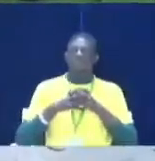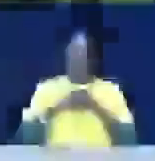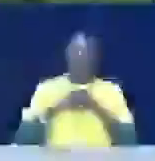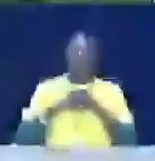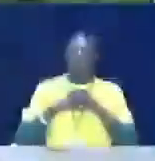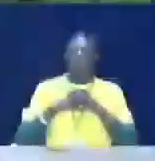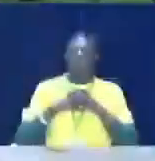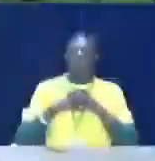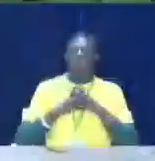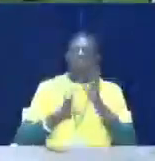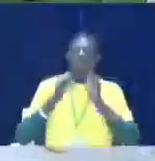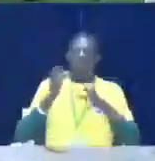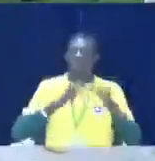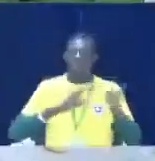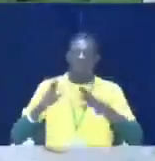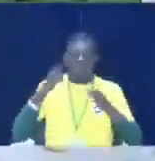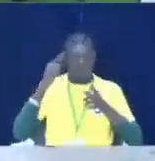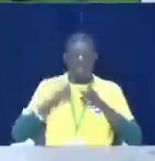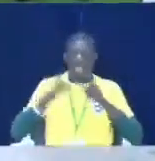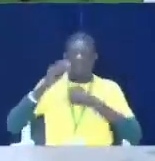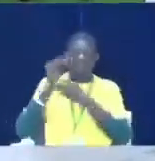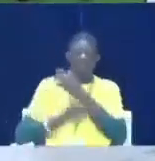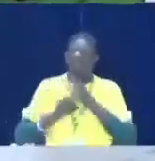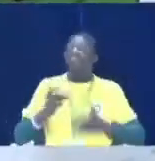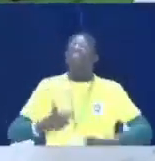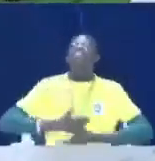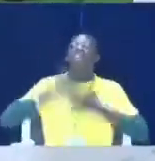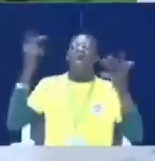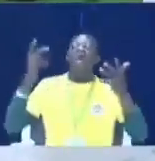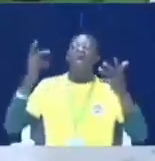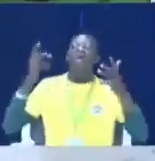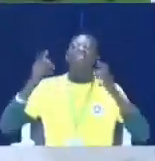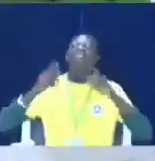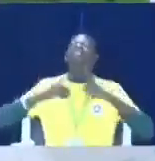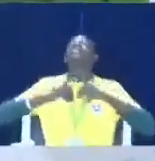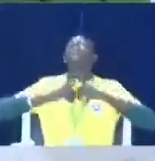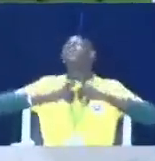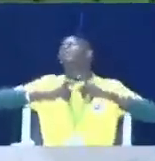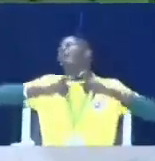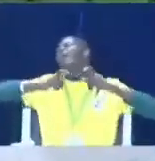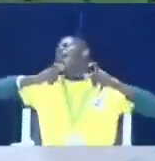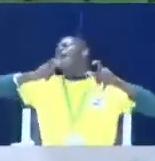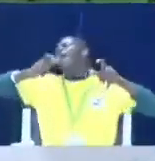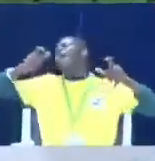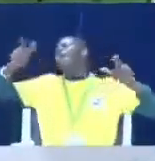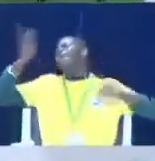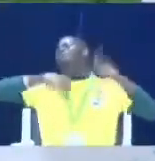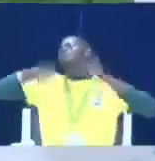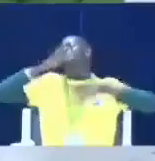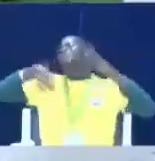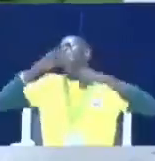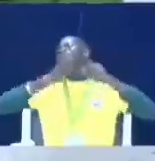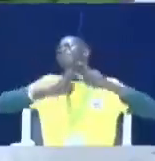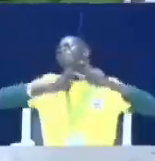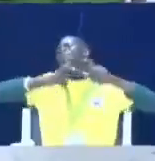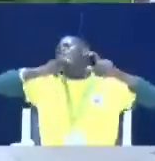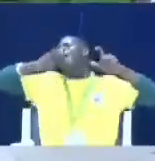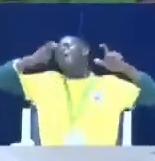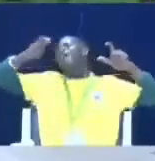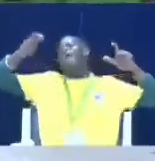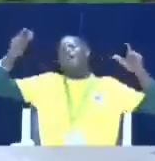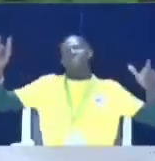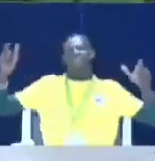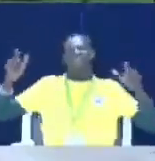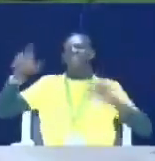Come on, if you know you are ready for enlargement, come on, shout enlarge! Are you ready for enlargement?